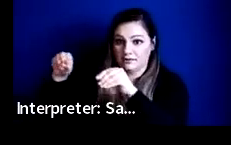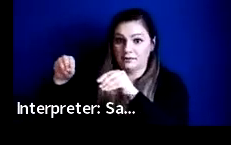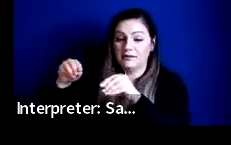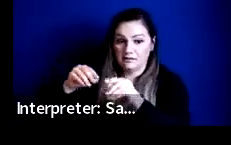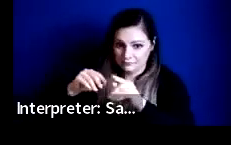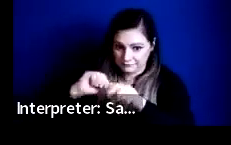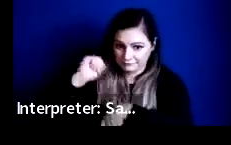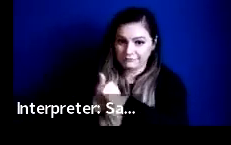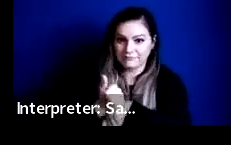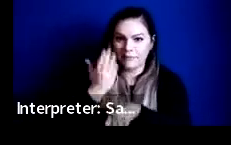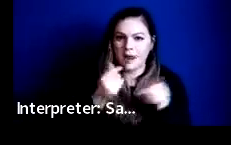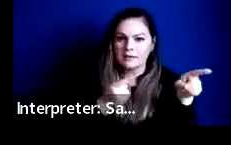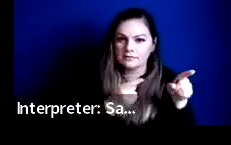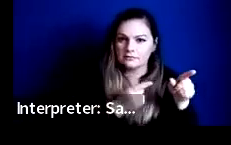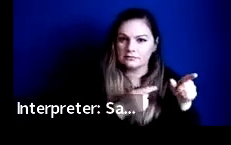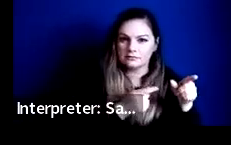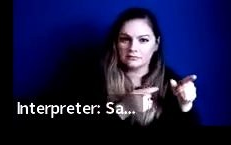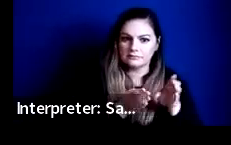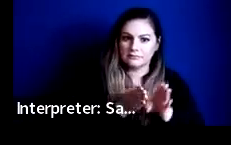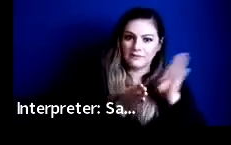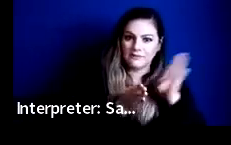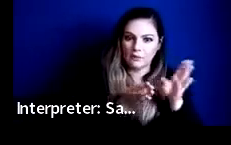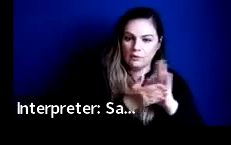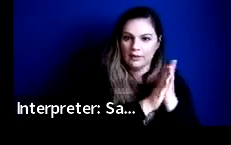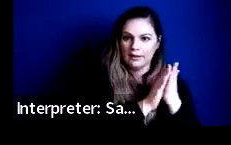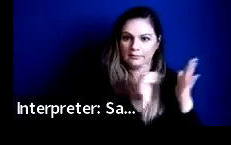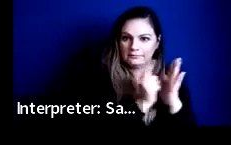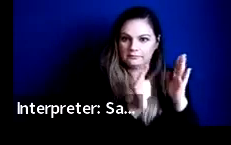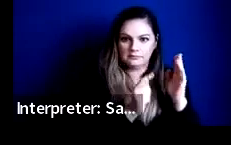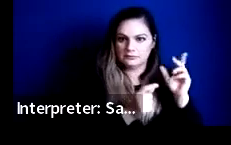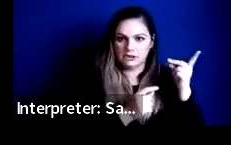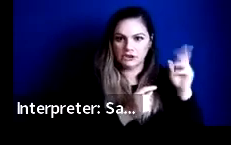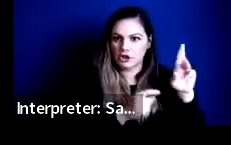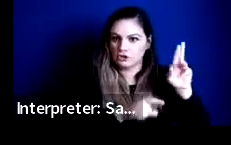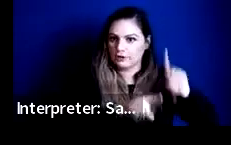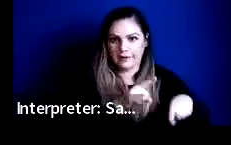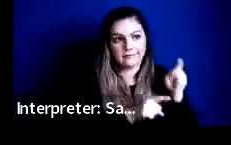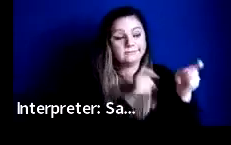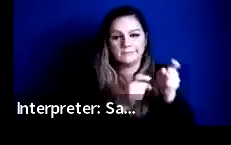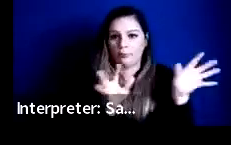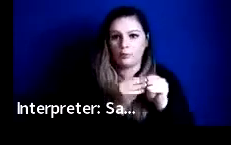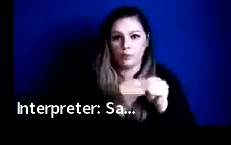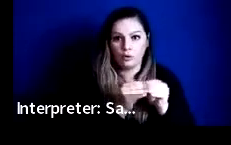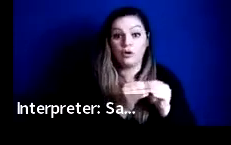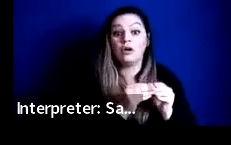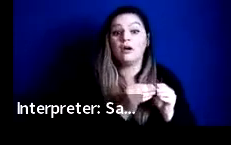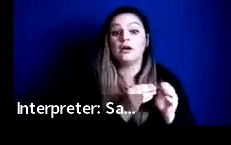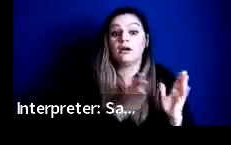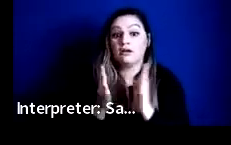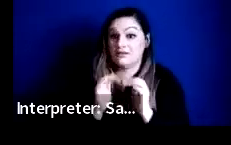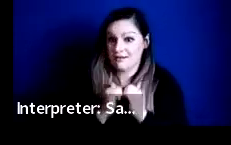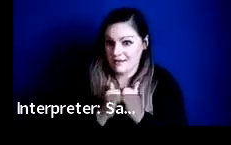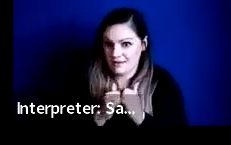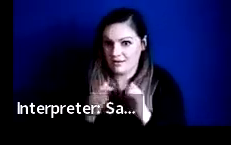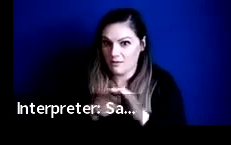black market because people weren't able to get it from their doctors anymore. And At the same time, we see